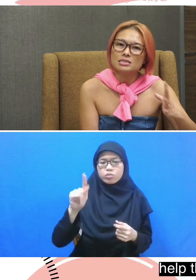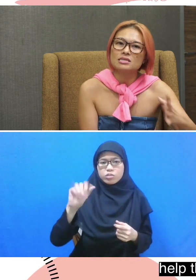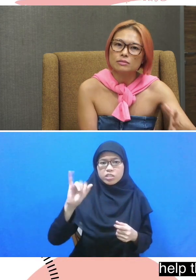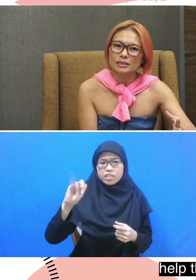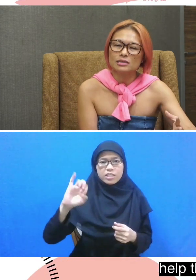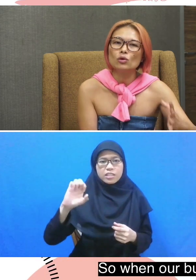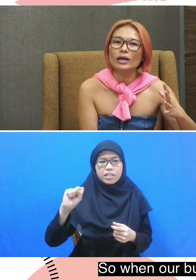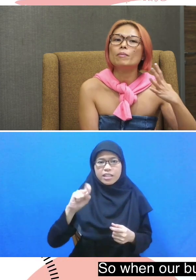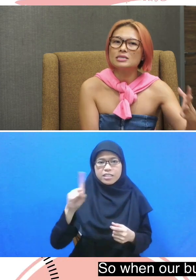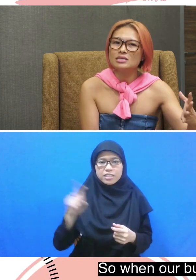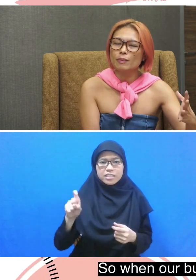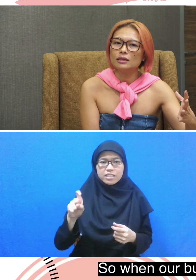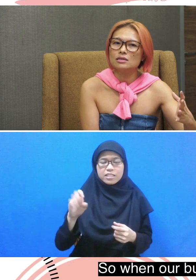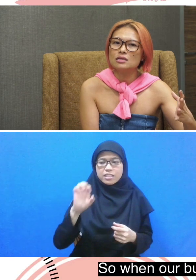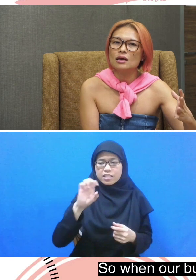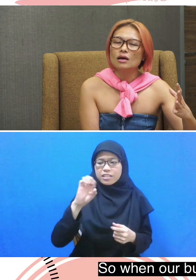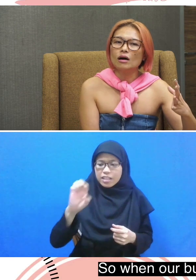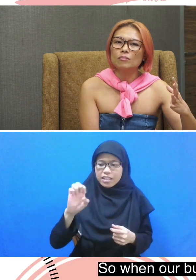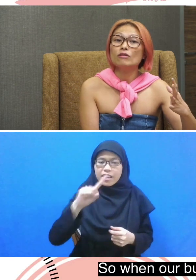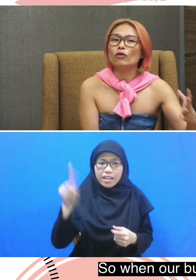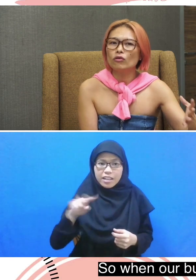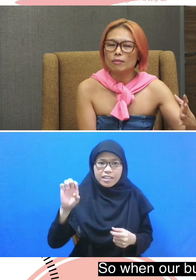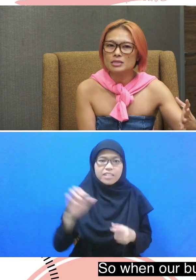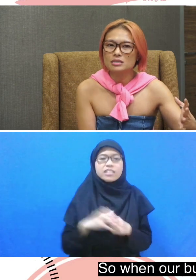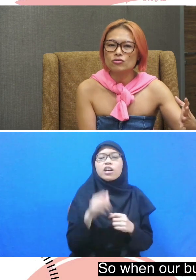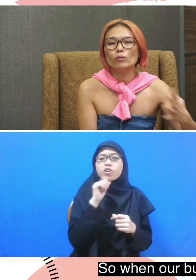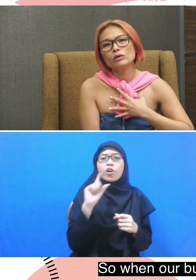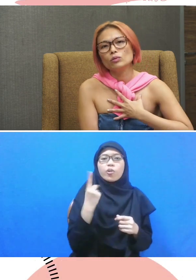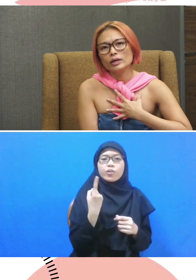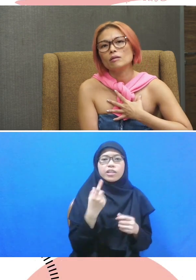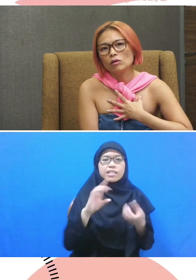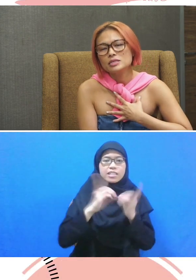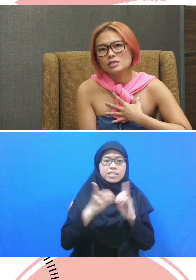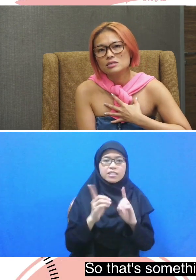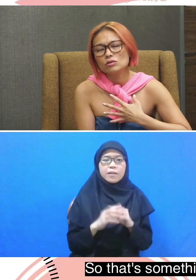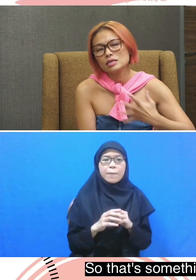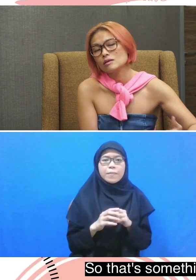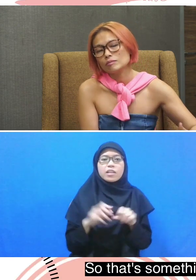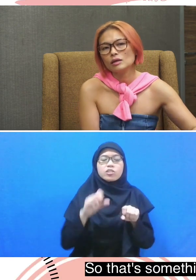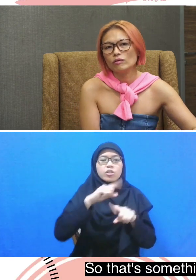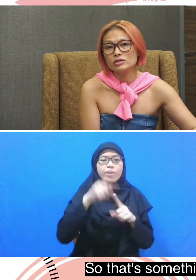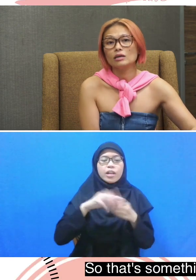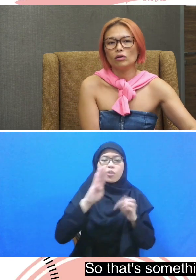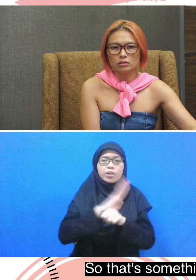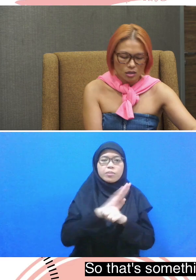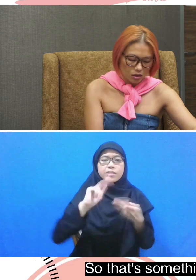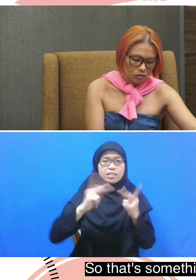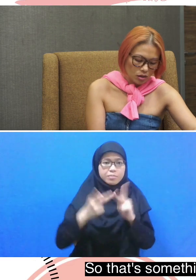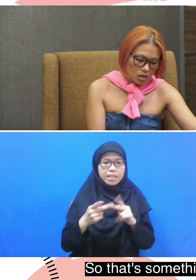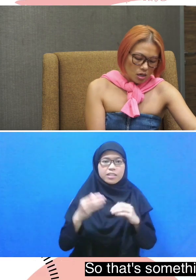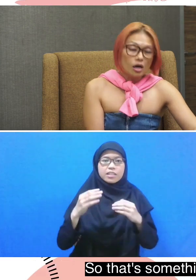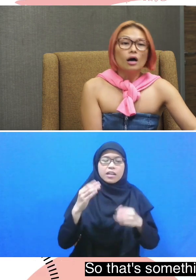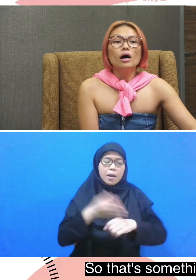their businesses better? So when our business partners evolve their business, right, we also will get more business. So that's something that we've taken on, you